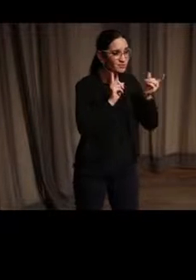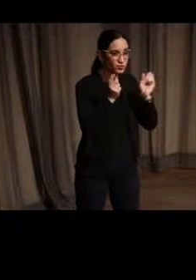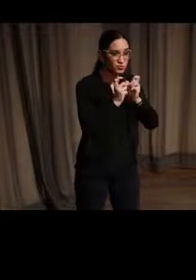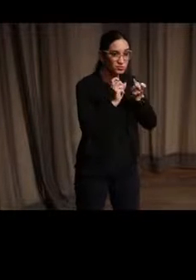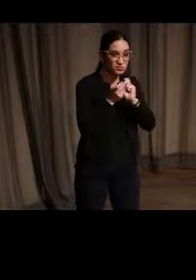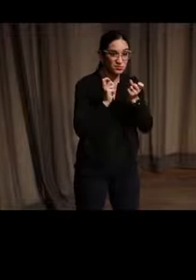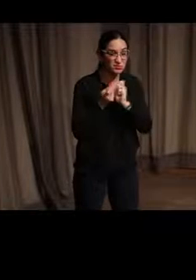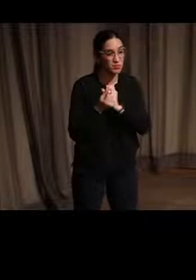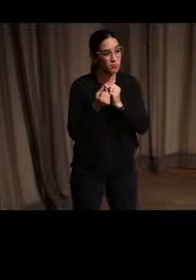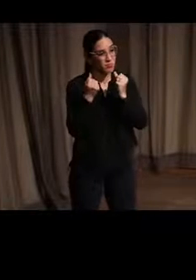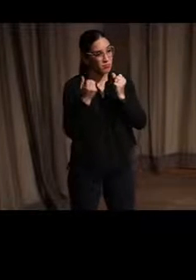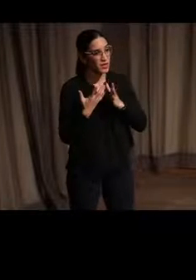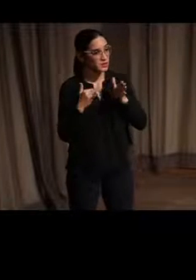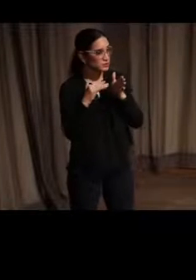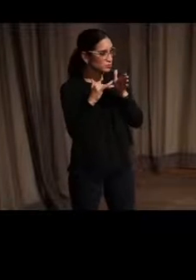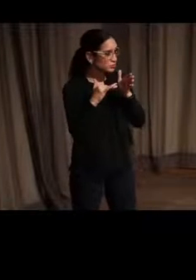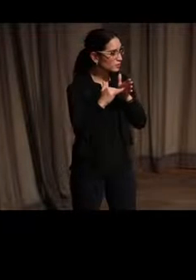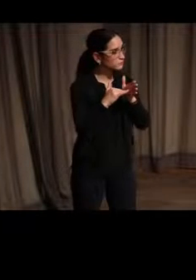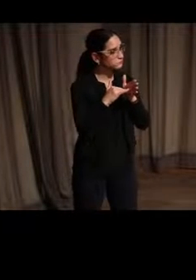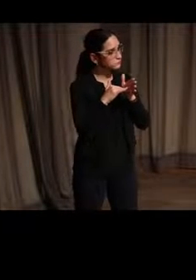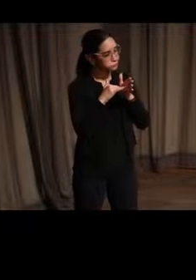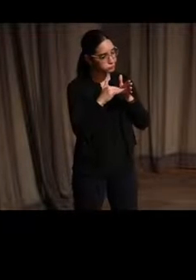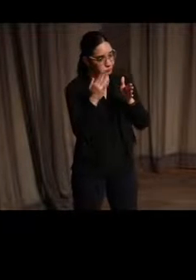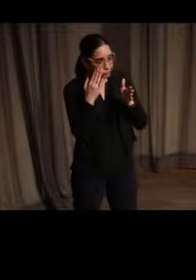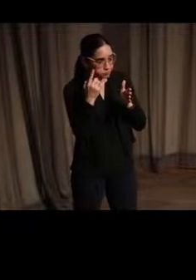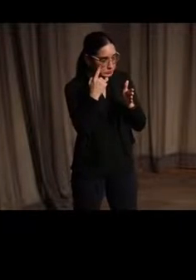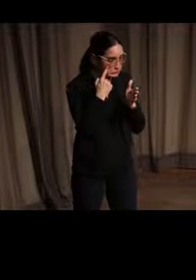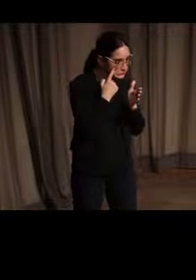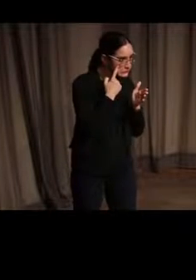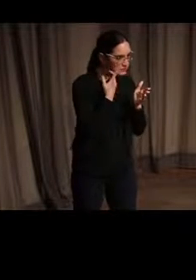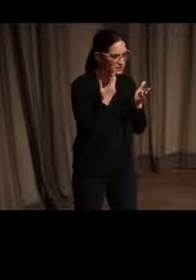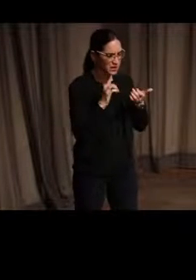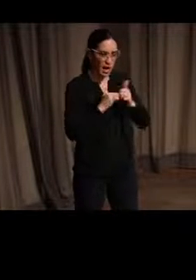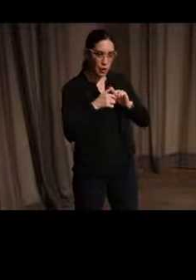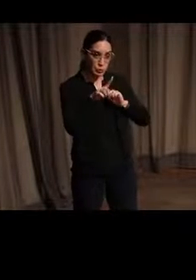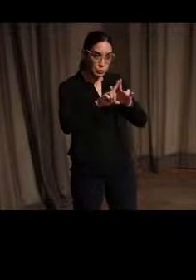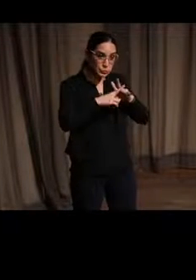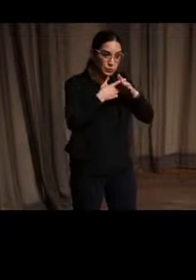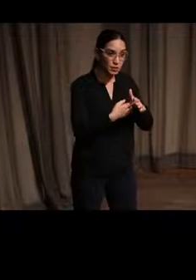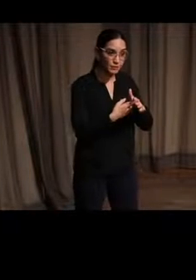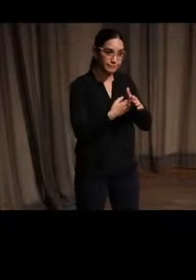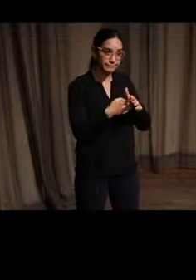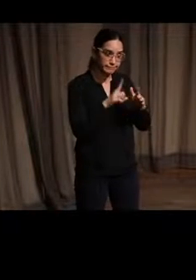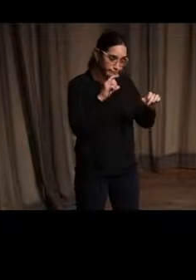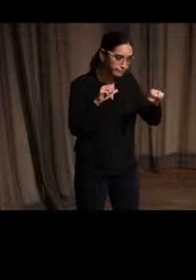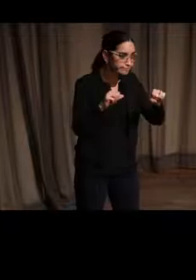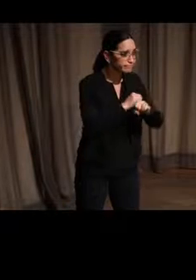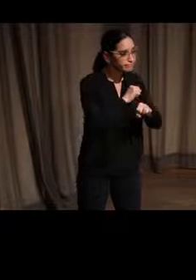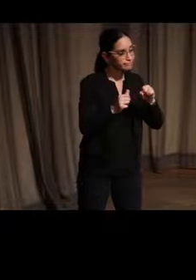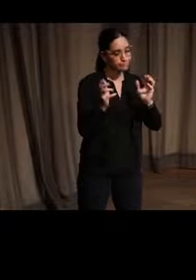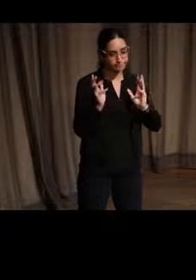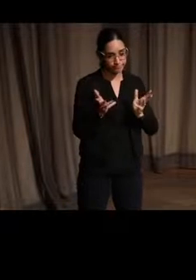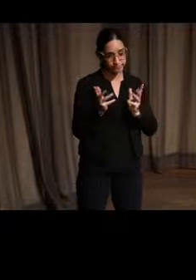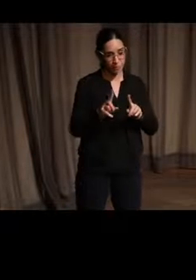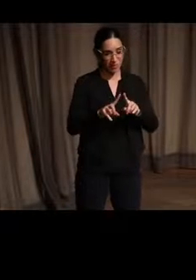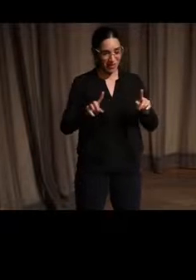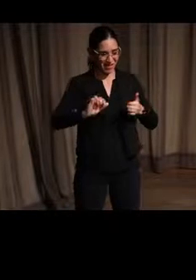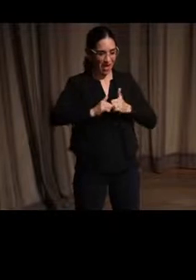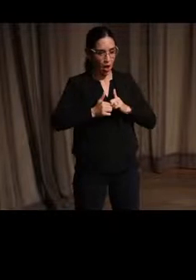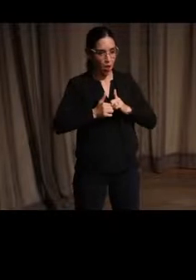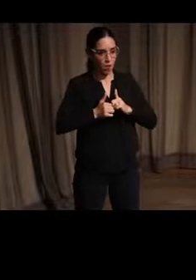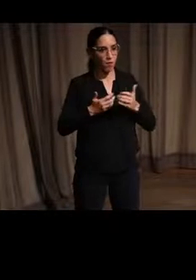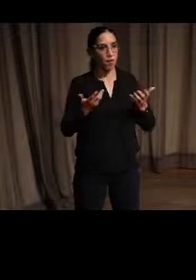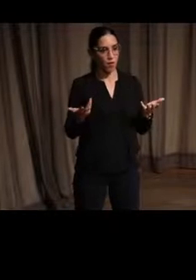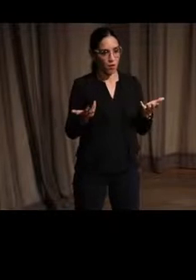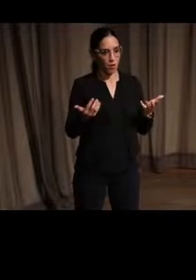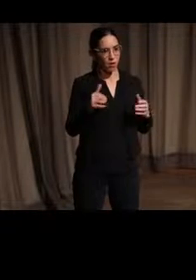studies done as to how you can have a more effective conversation about climate change, and that when you talk about the polar bears and the Arctic, yes,